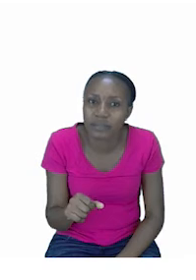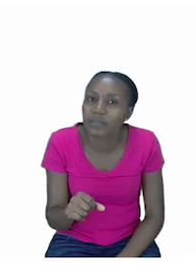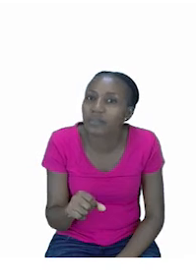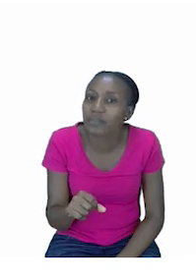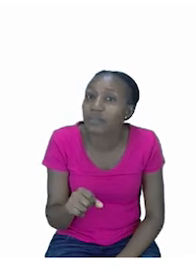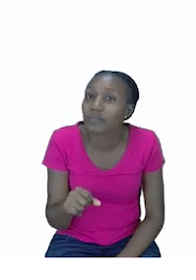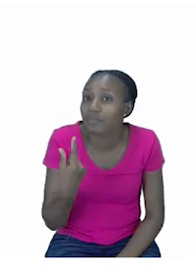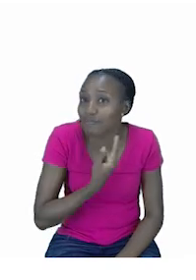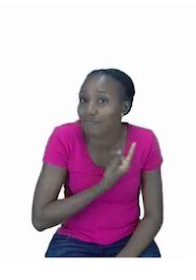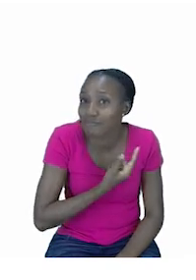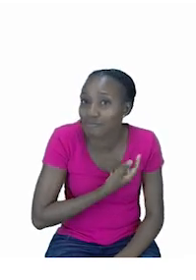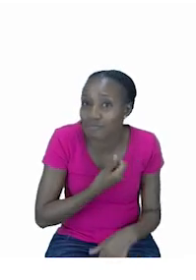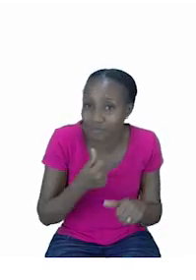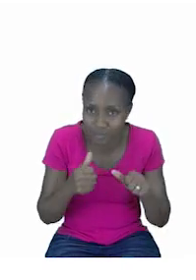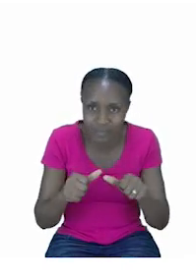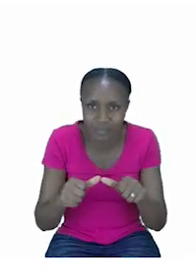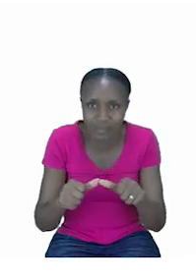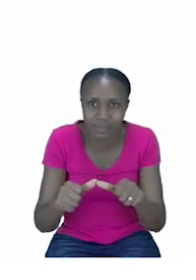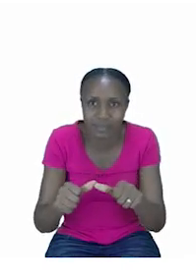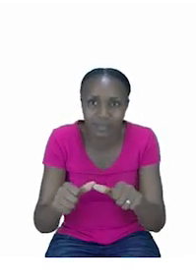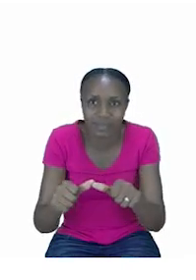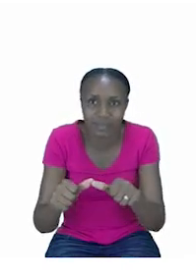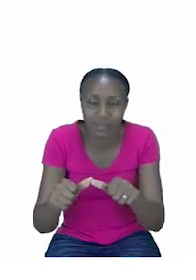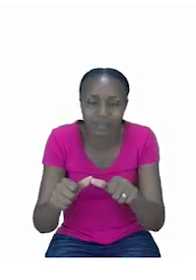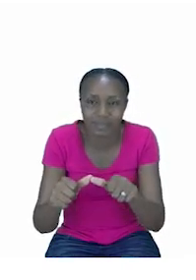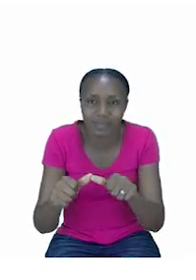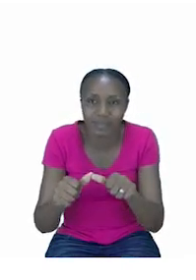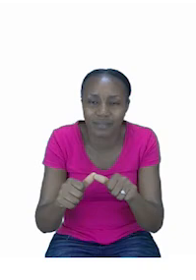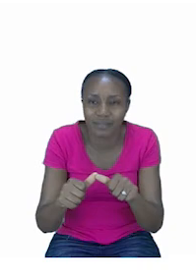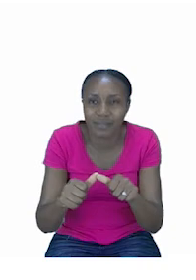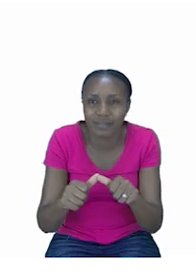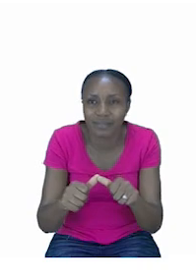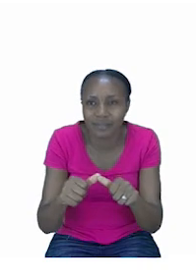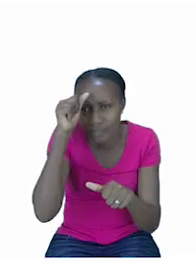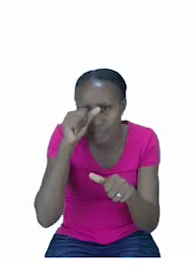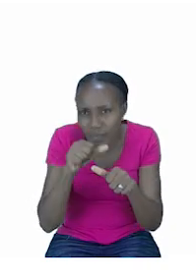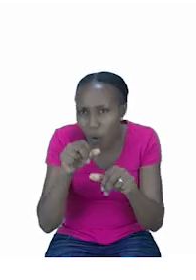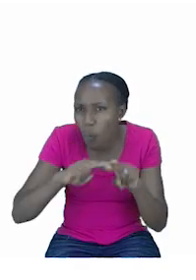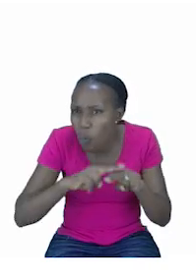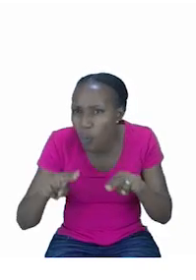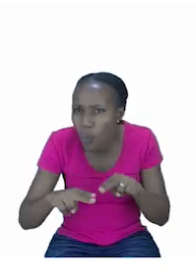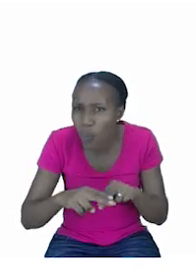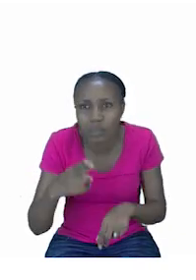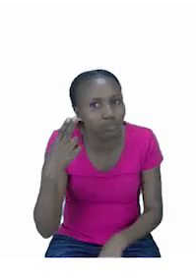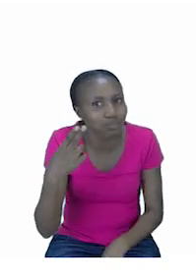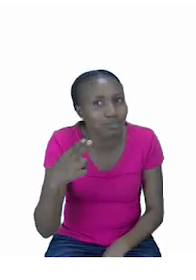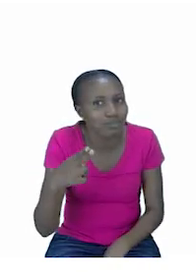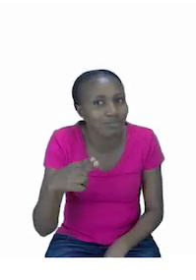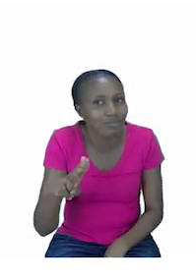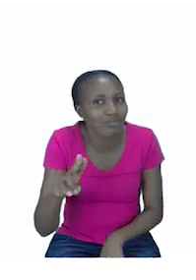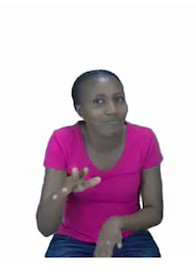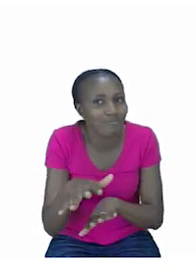exercise you are going to do by yourselves. Remember, there's no need to rush. And if you don't remember